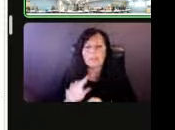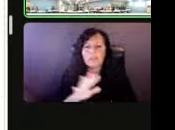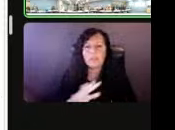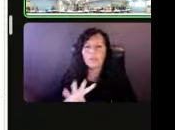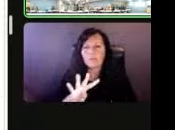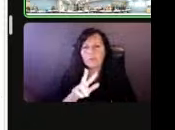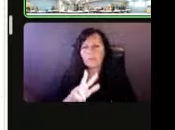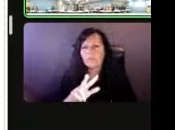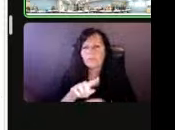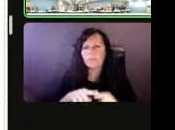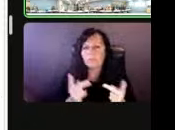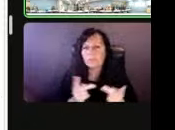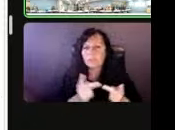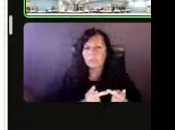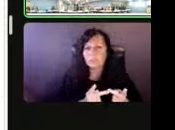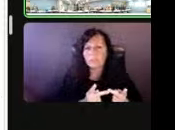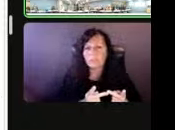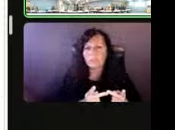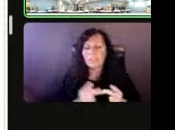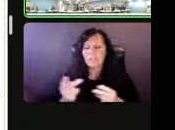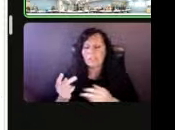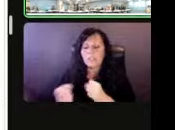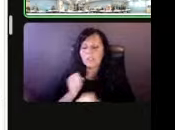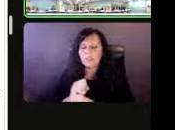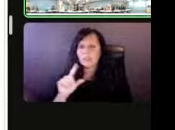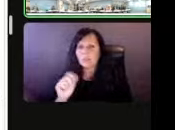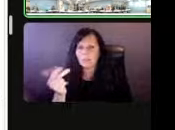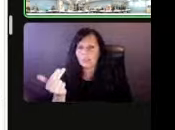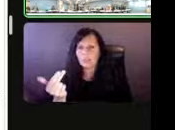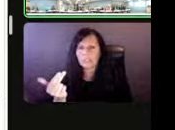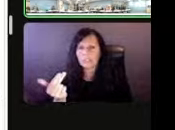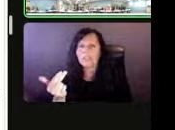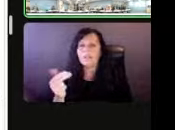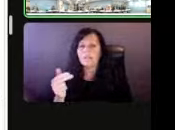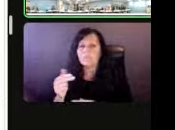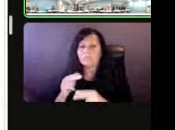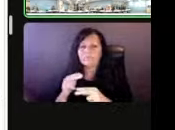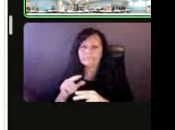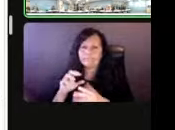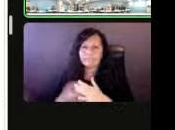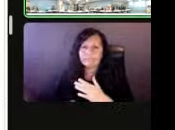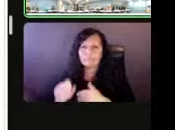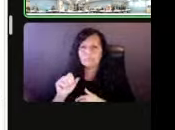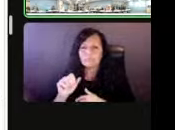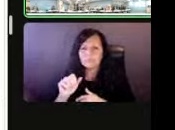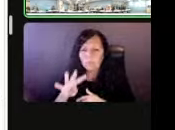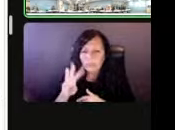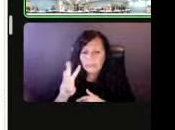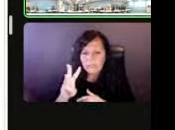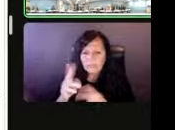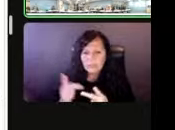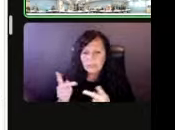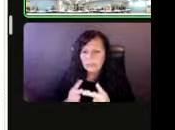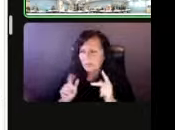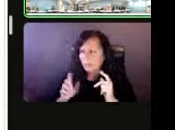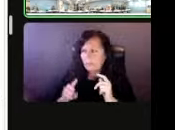positions. Again, in 2013, a reduction of 26 positions. 46, sorry, thank